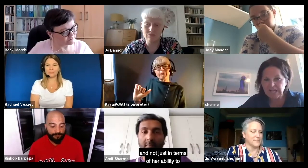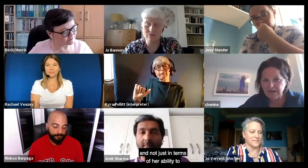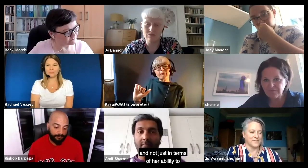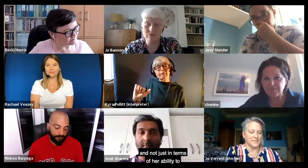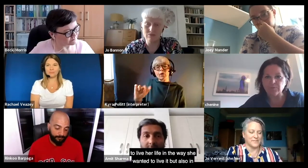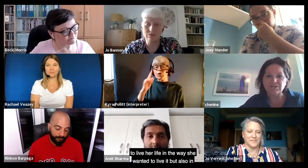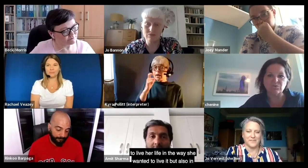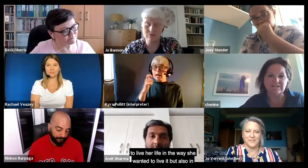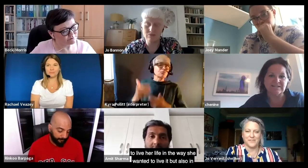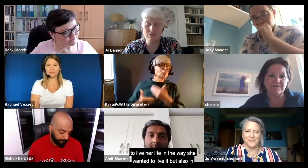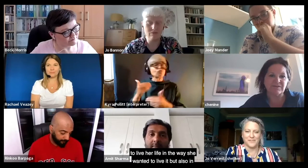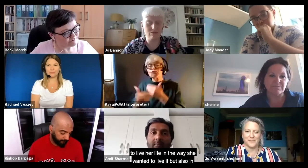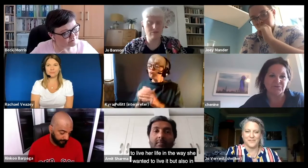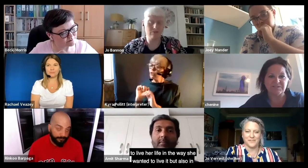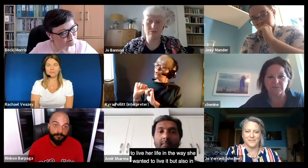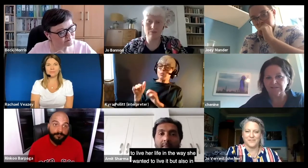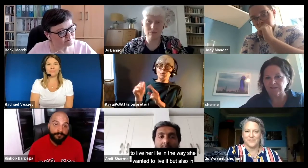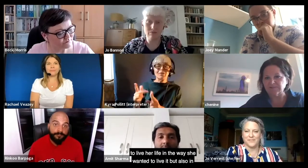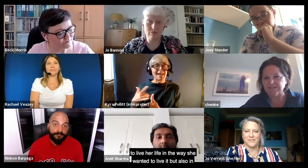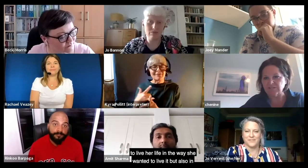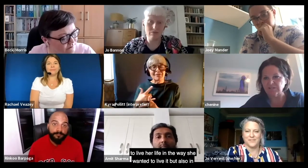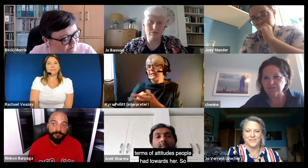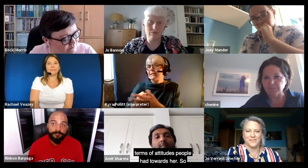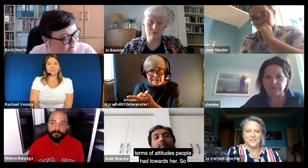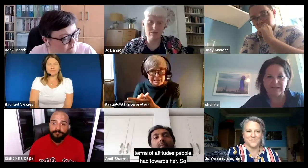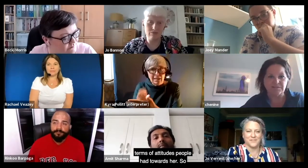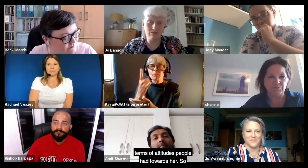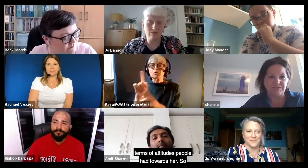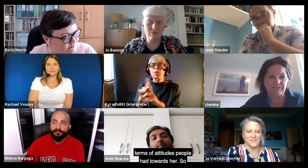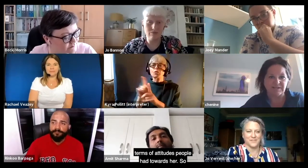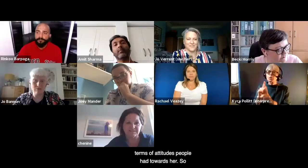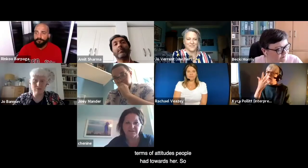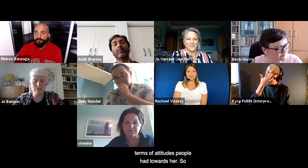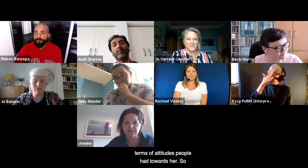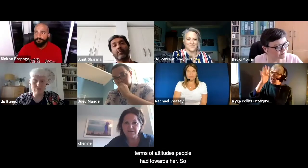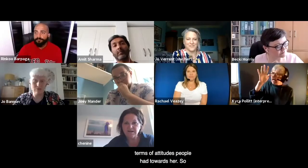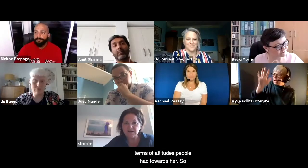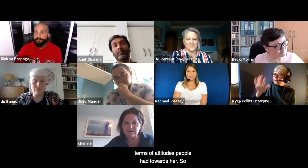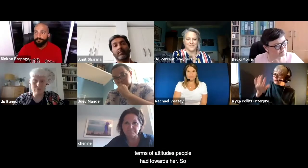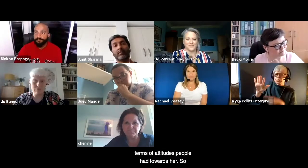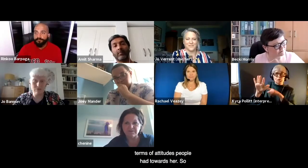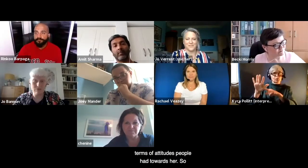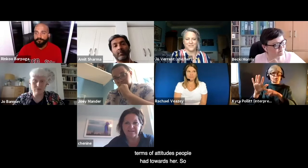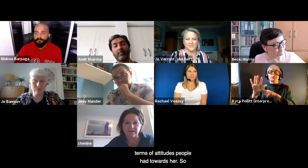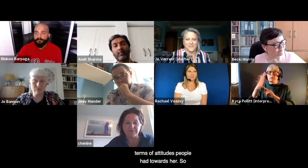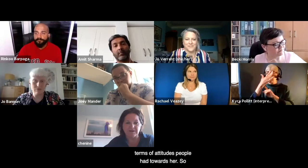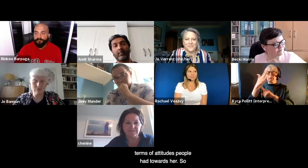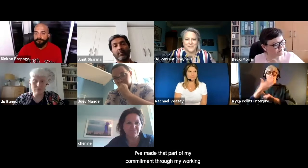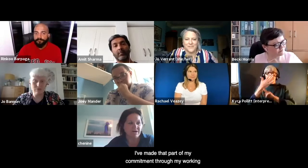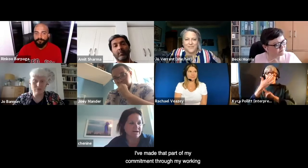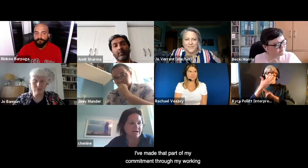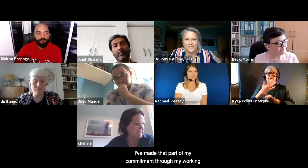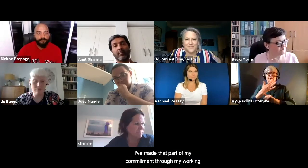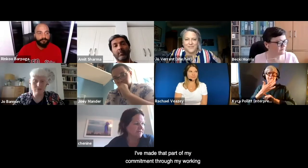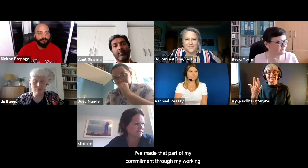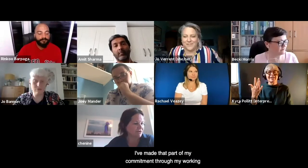live her life and the way she wanted to live it, but also in terms of attitudes people had towards her. So I've made that part of